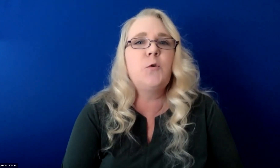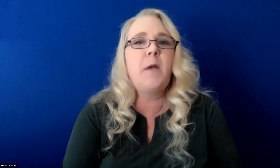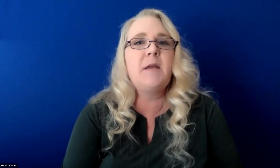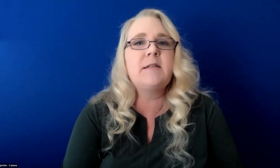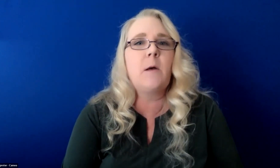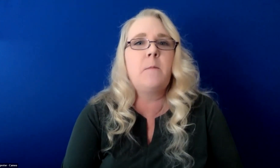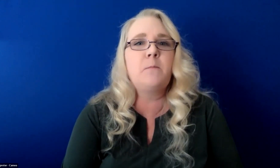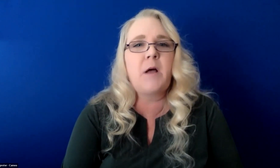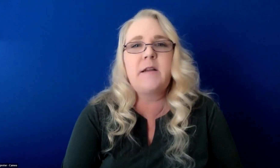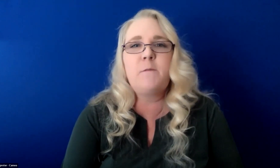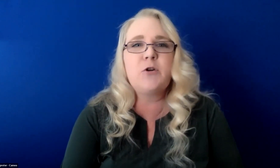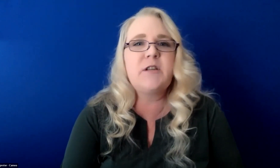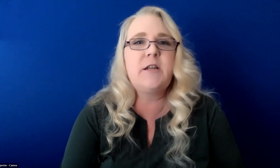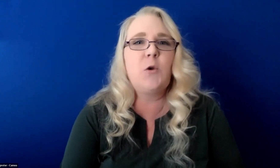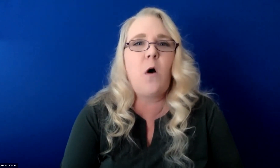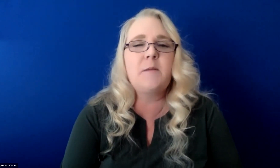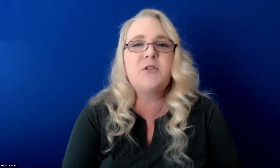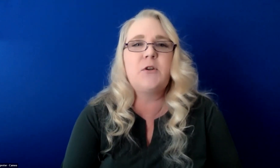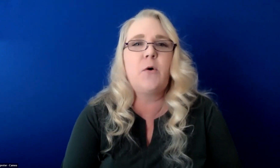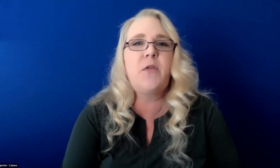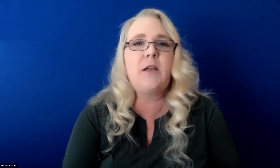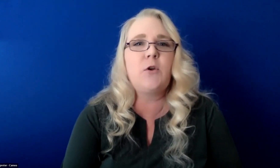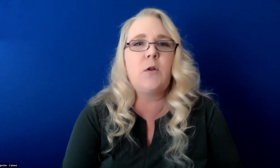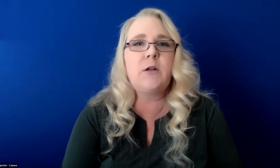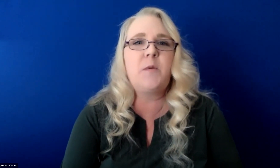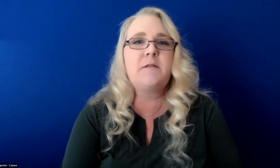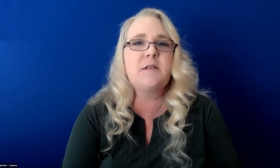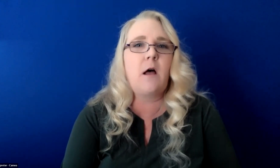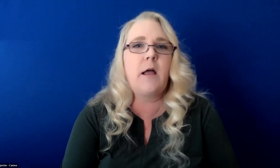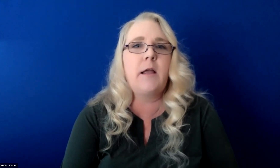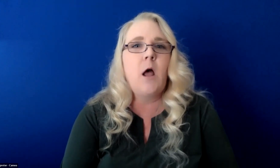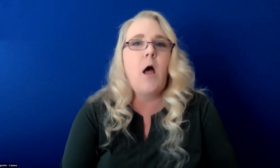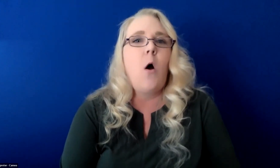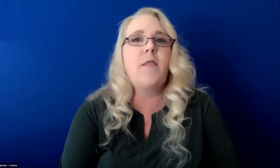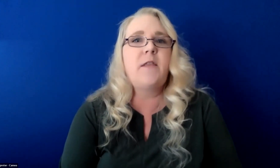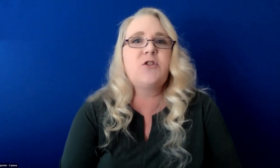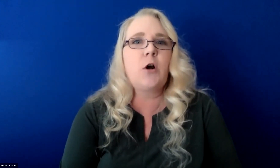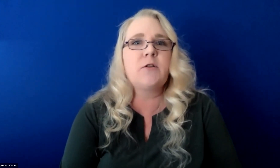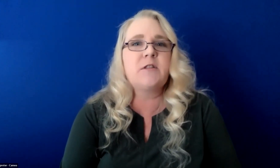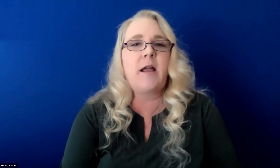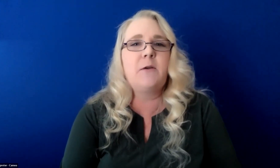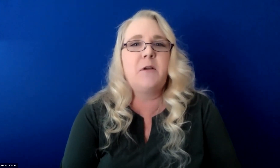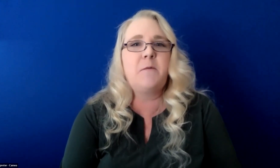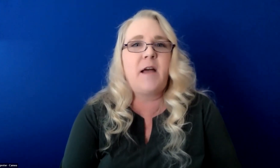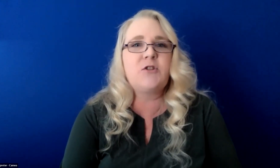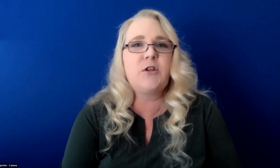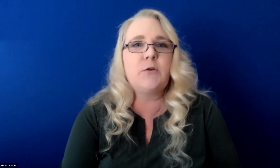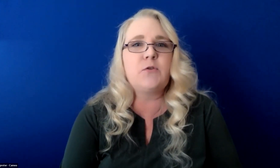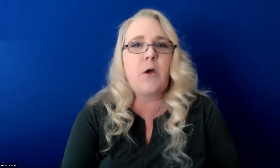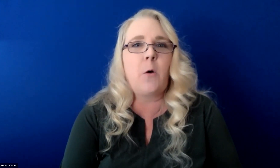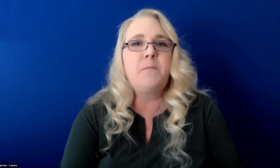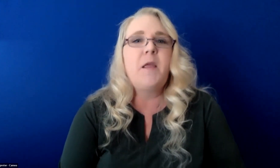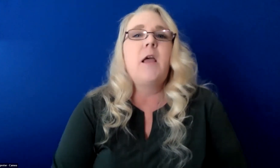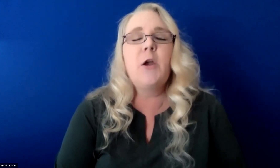Sometimes you may meet a deaf person and you want them to know that you know a little bit of sign, and then they start signing really fast to